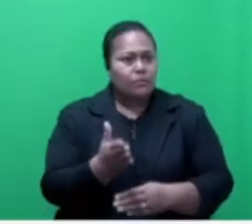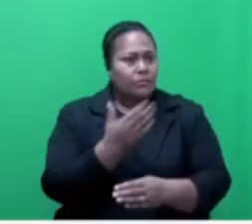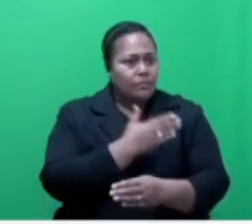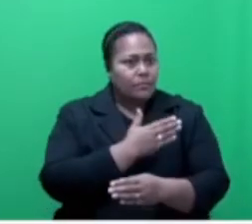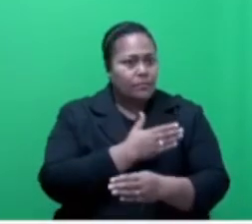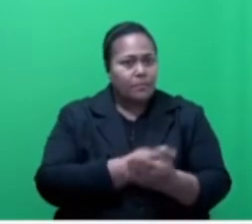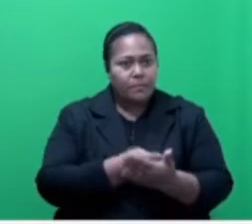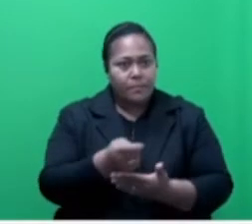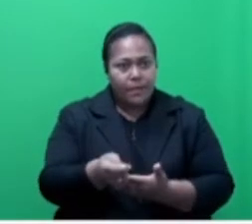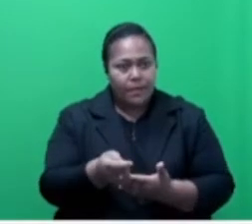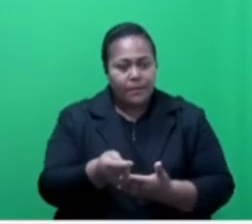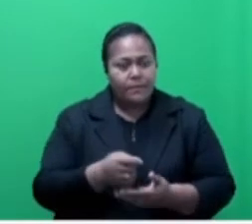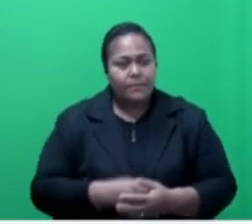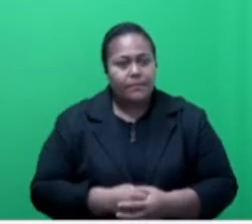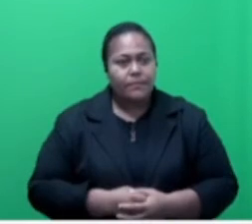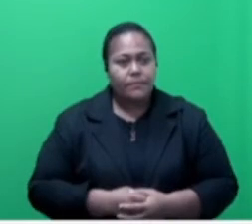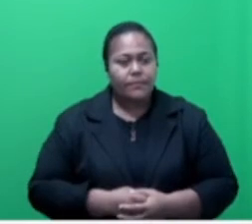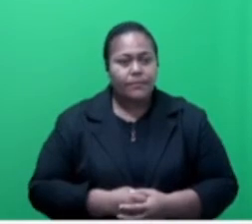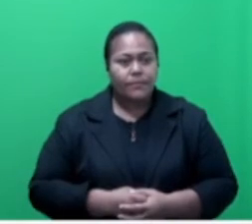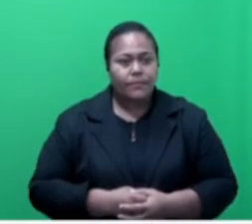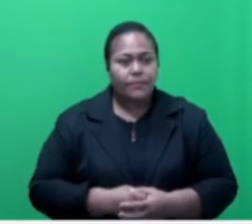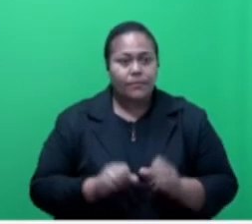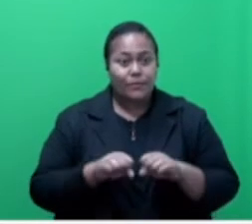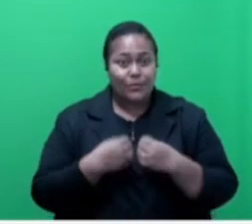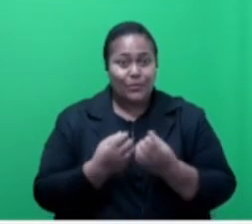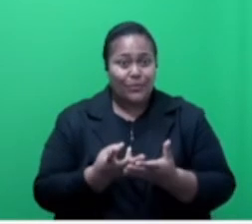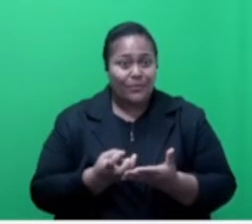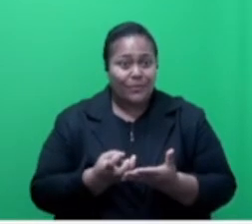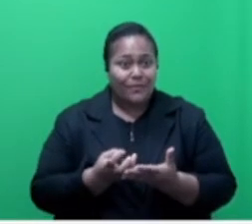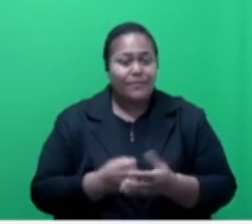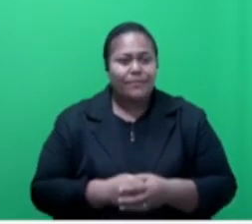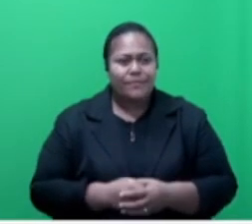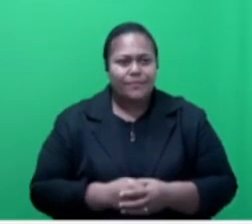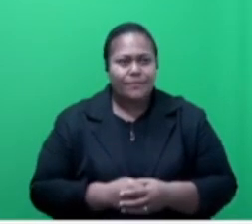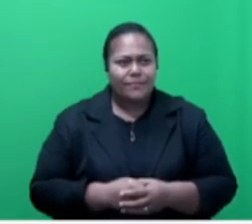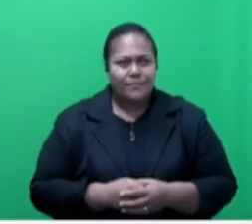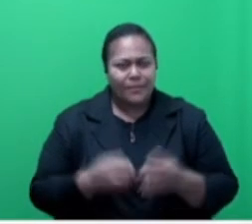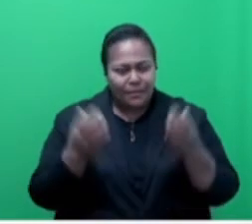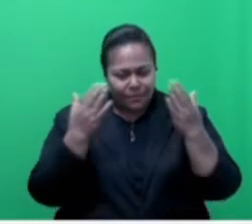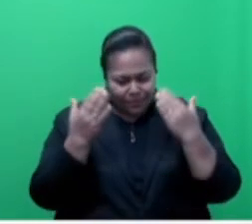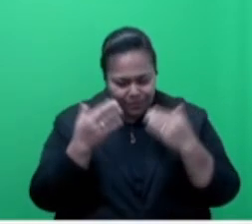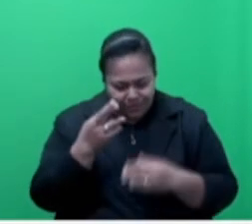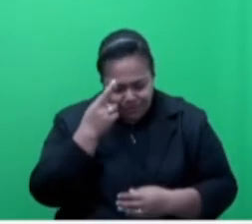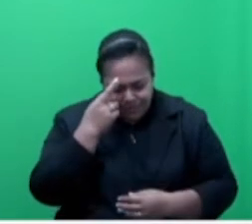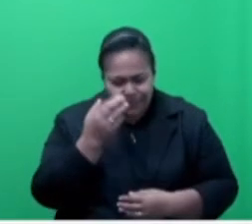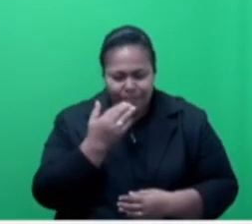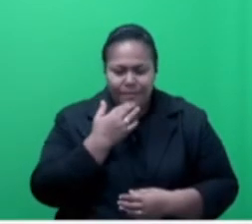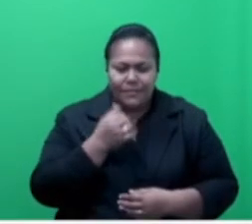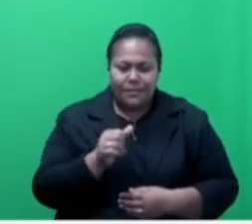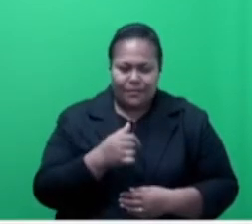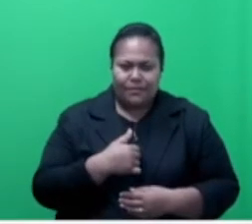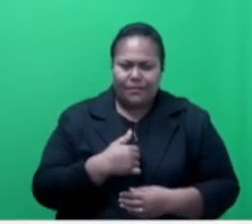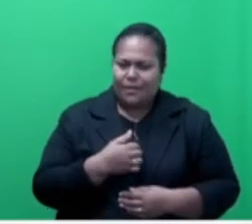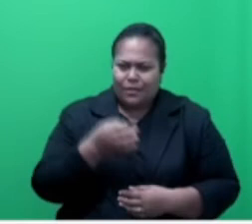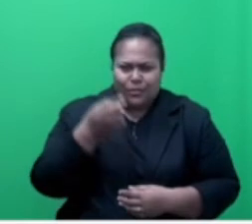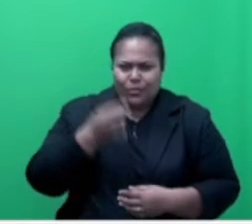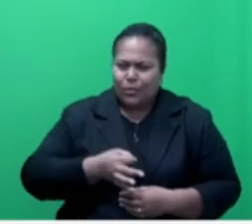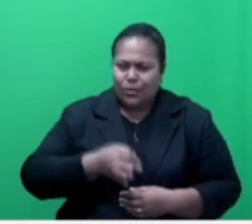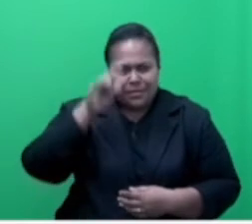you. Honorable Minister. Mr. Speaker, sir, please allow me. I do not understand what your problem